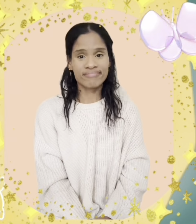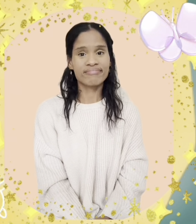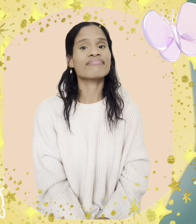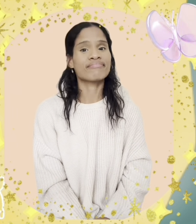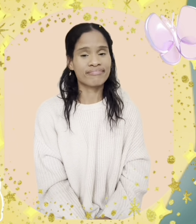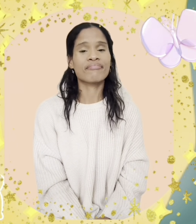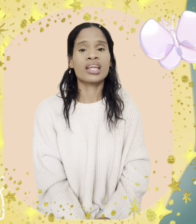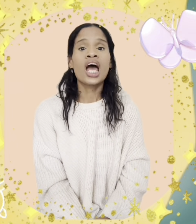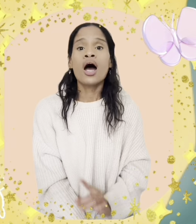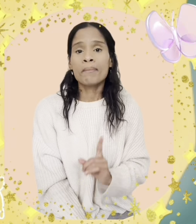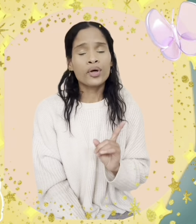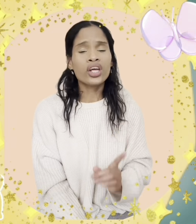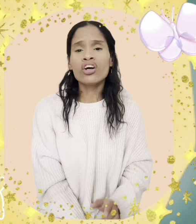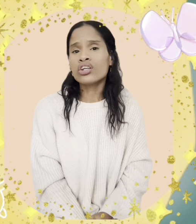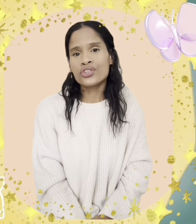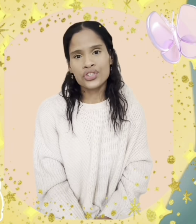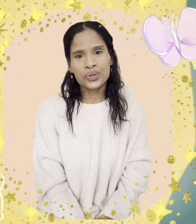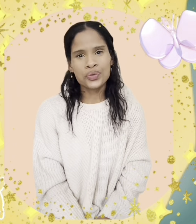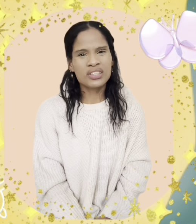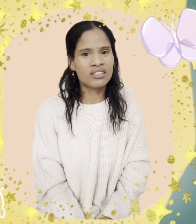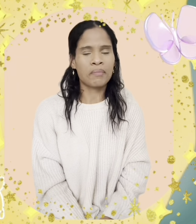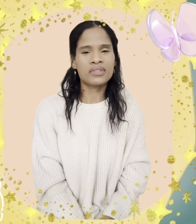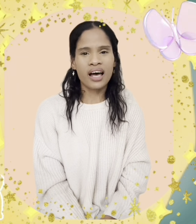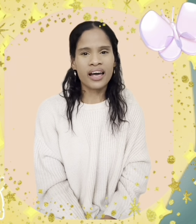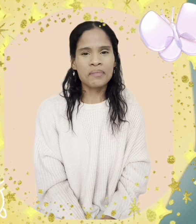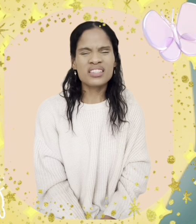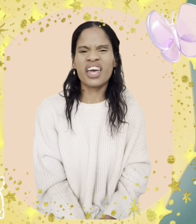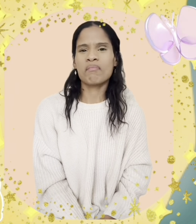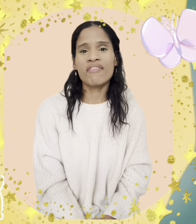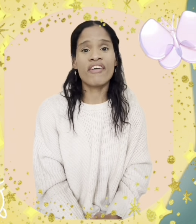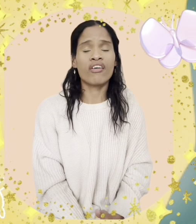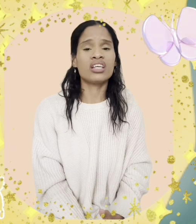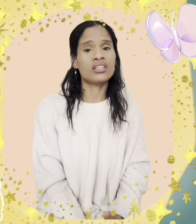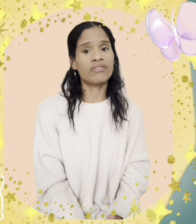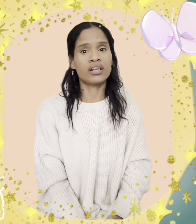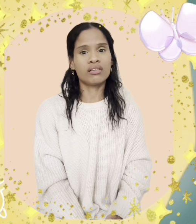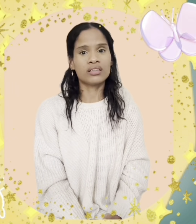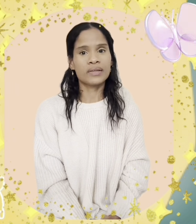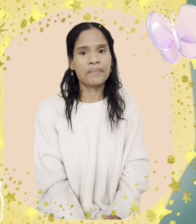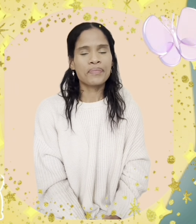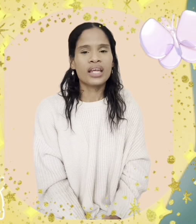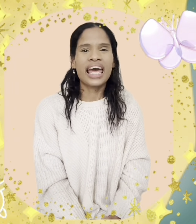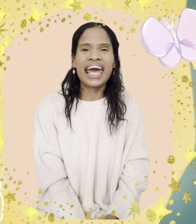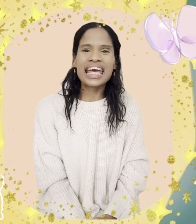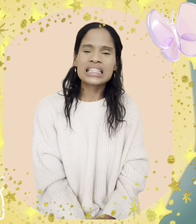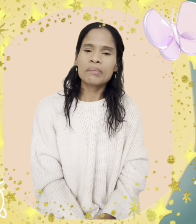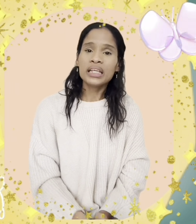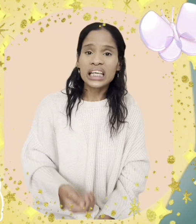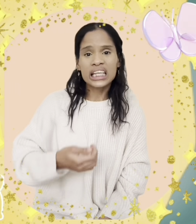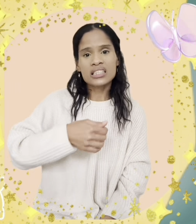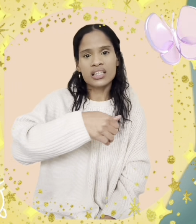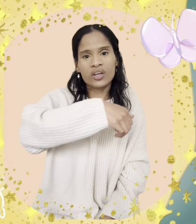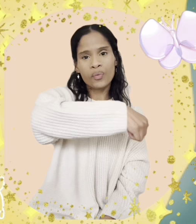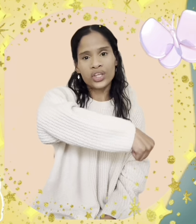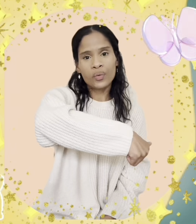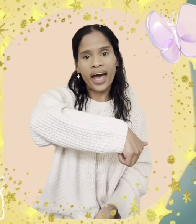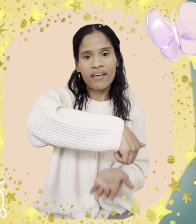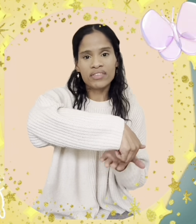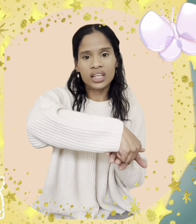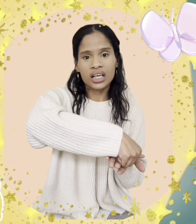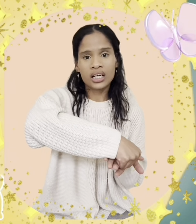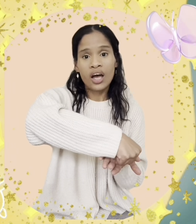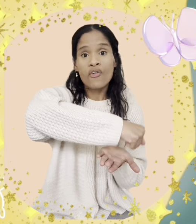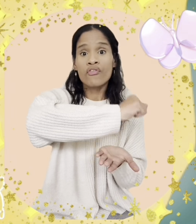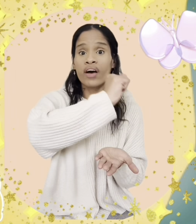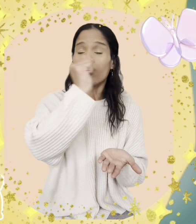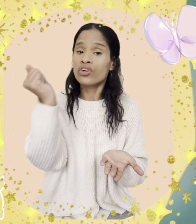Mm-hmm. Putting on your shoes sometimes can be very difficult. It's a bit easier when you have